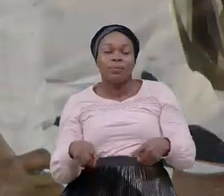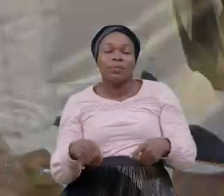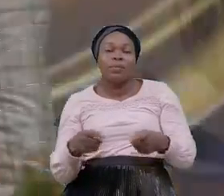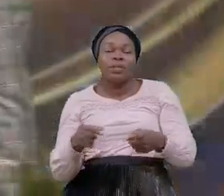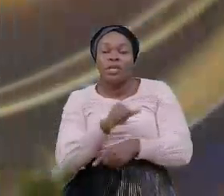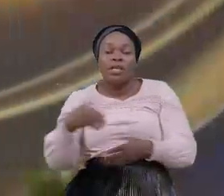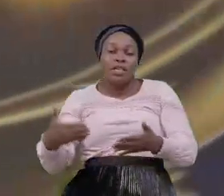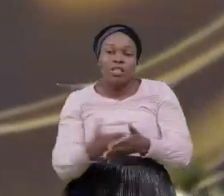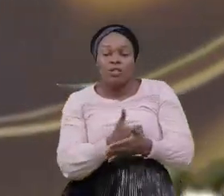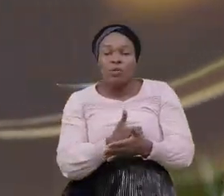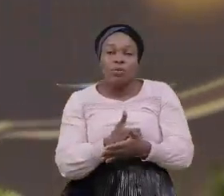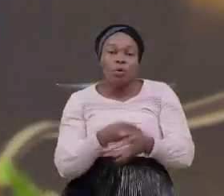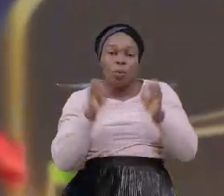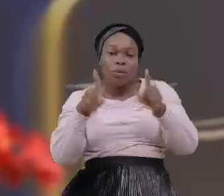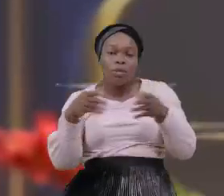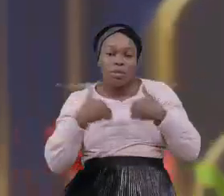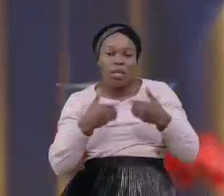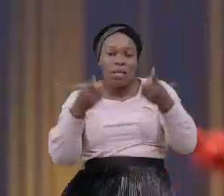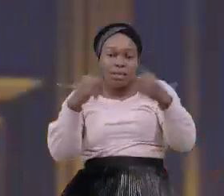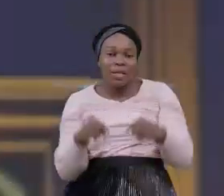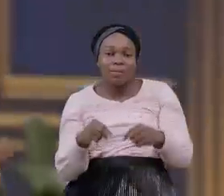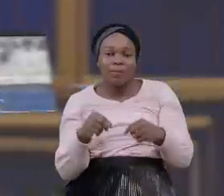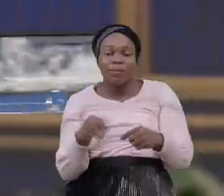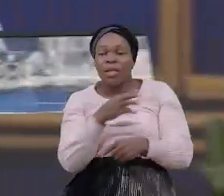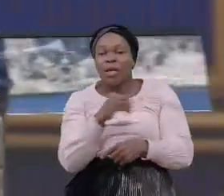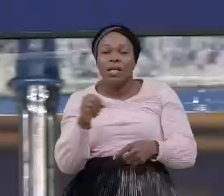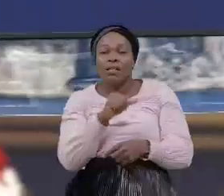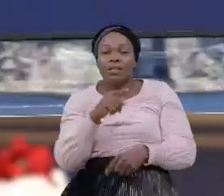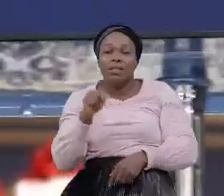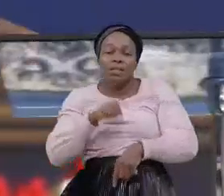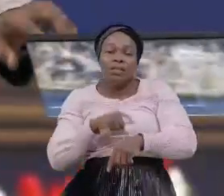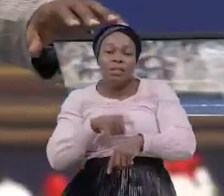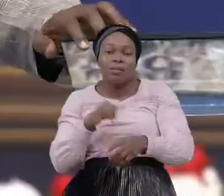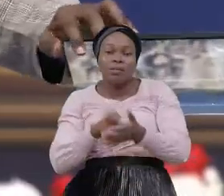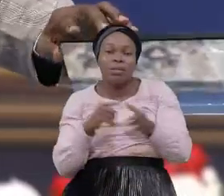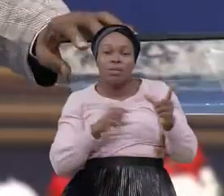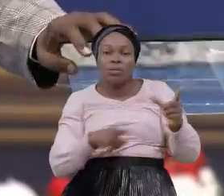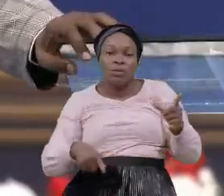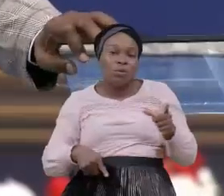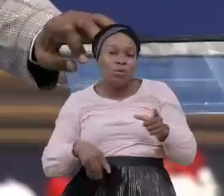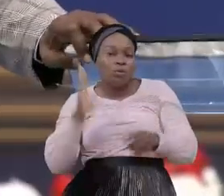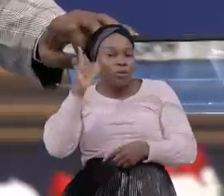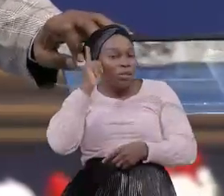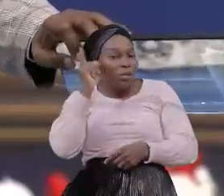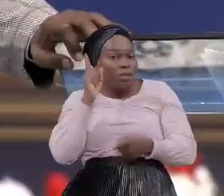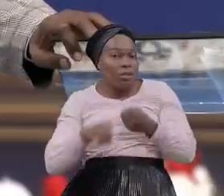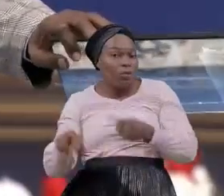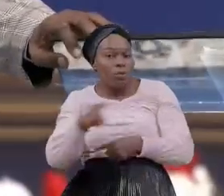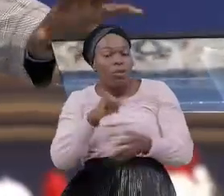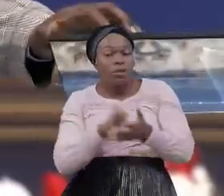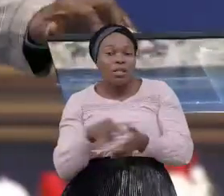the time that God gives you to live, you will make use of this